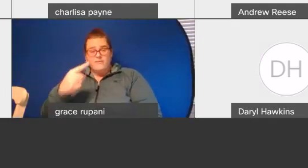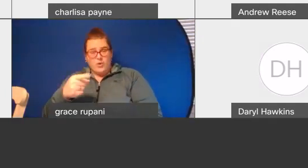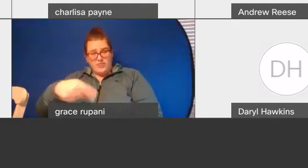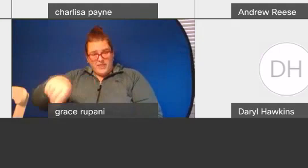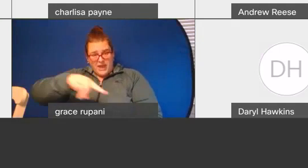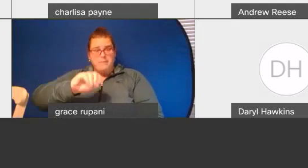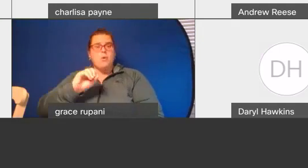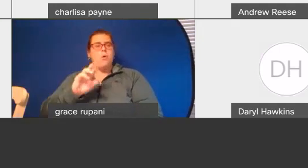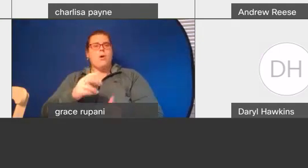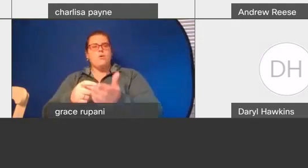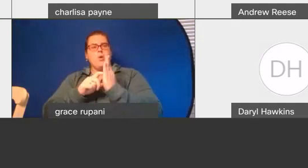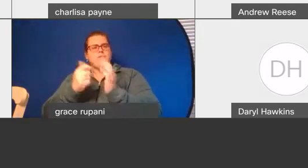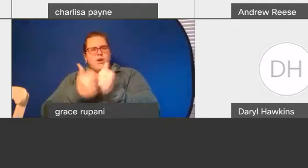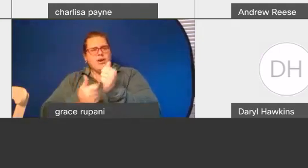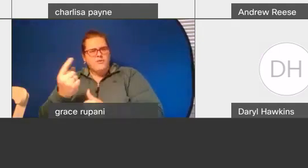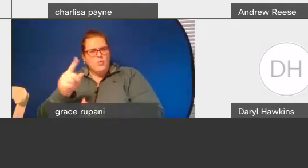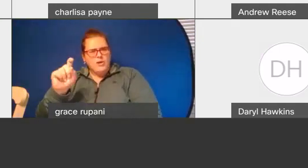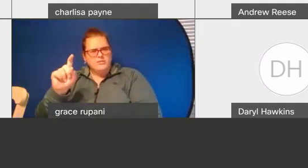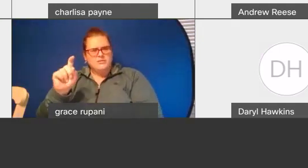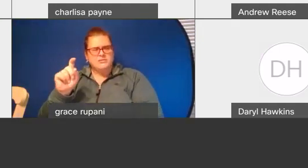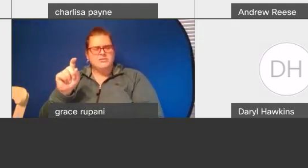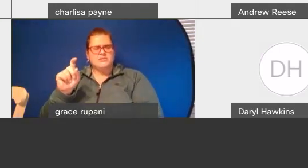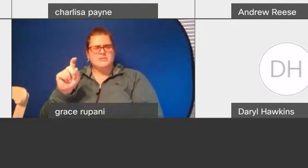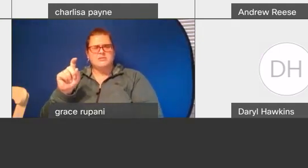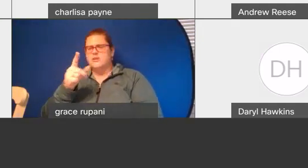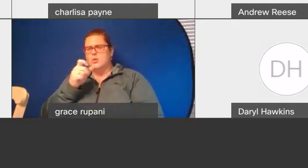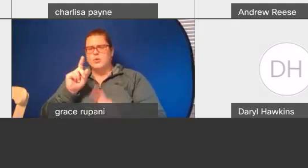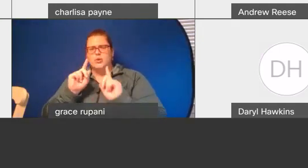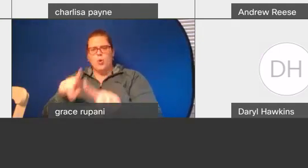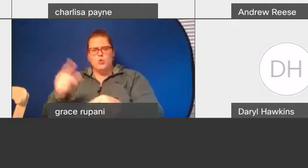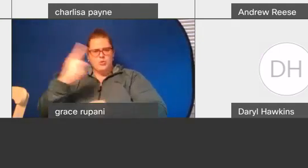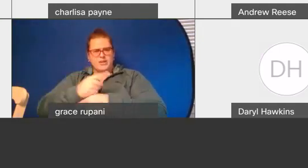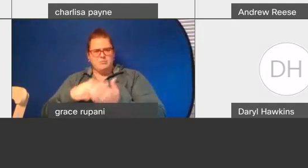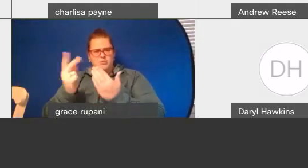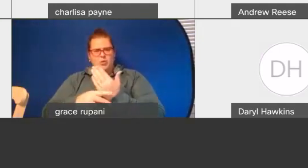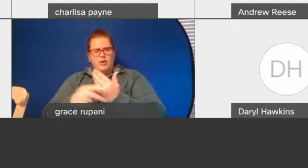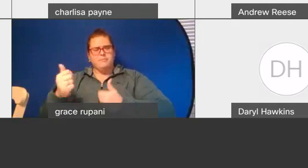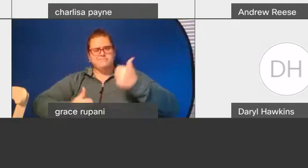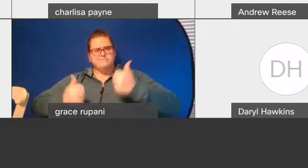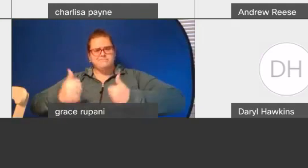My screen just jumped. For all persons attending the day program.